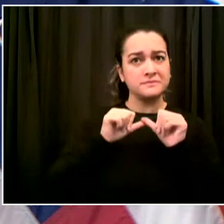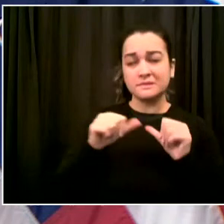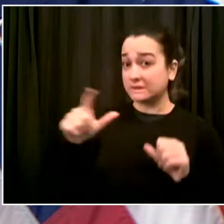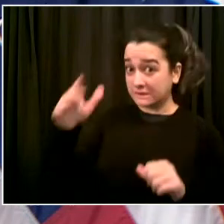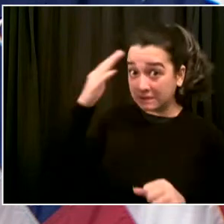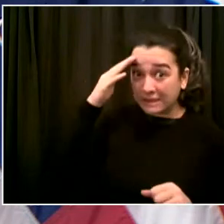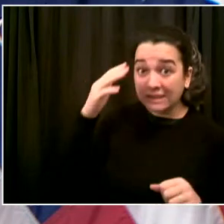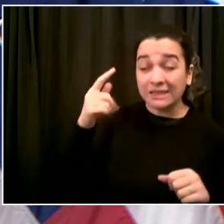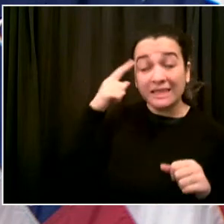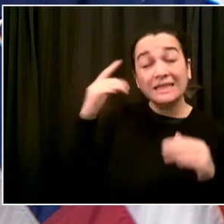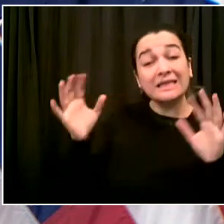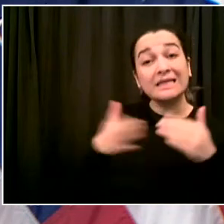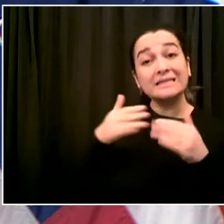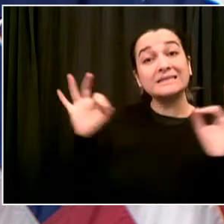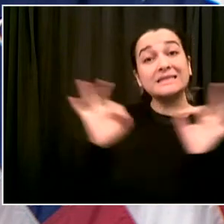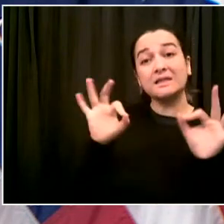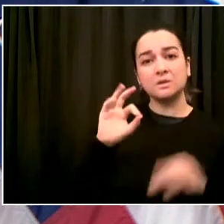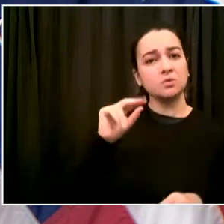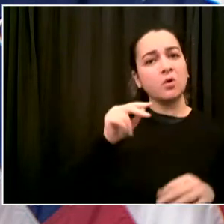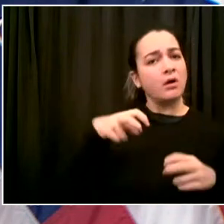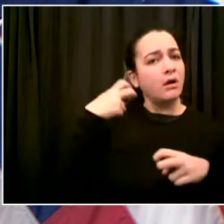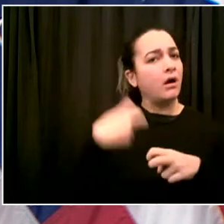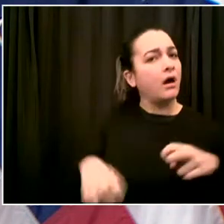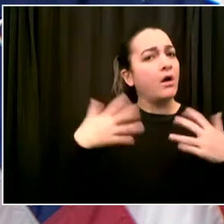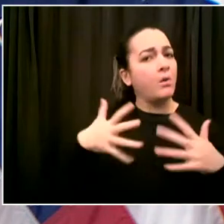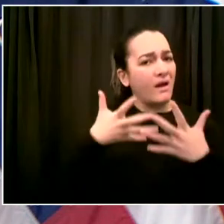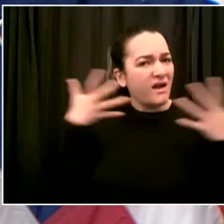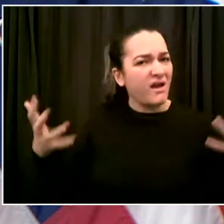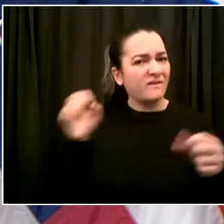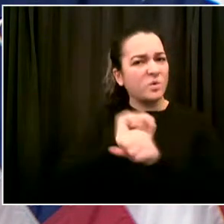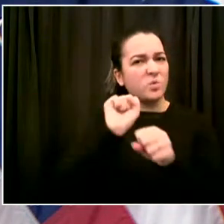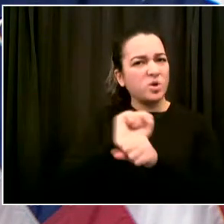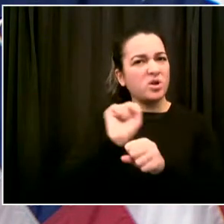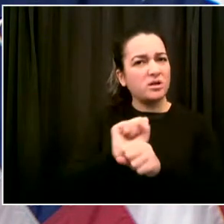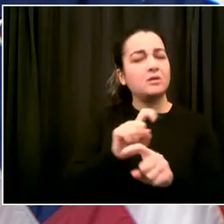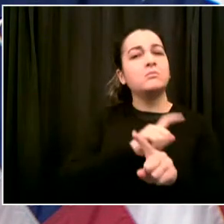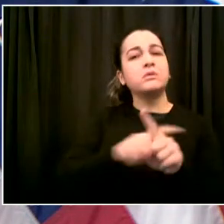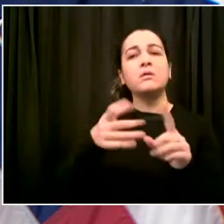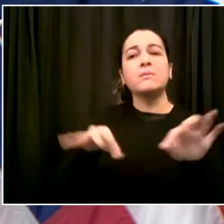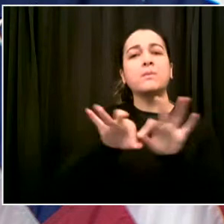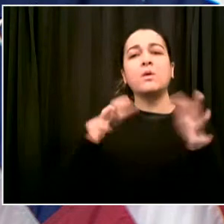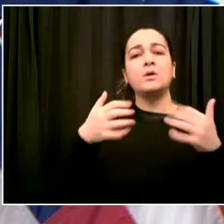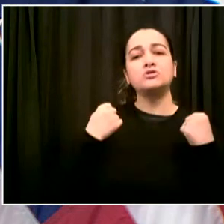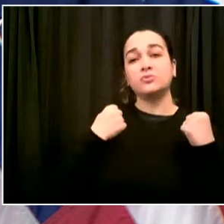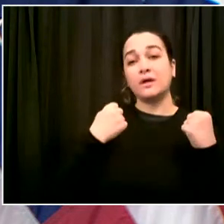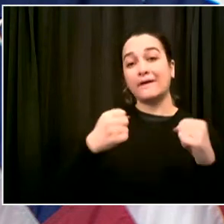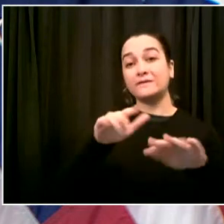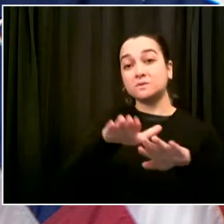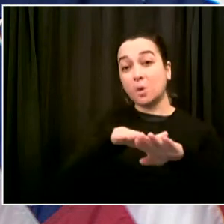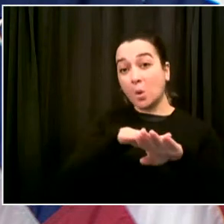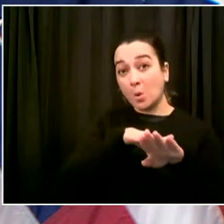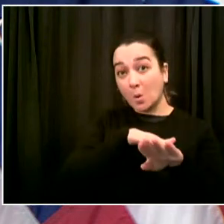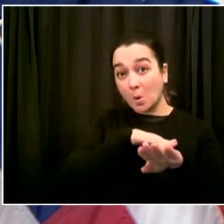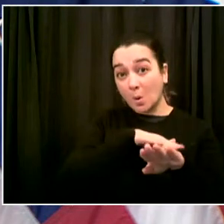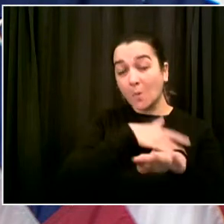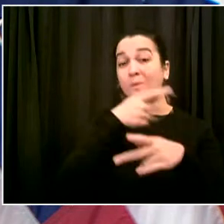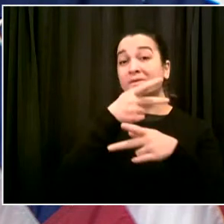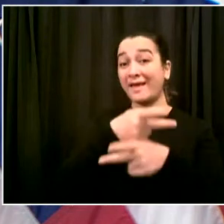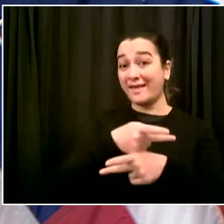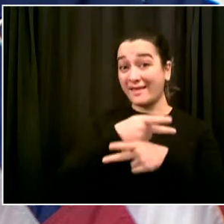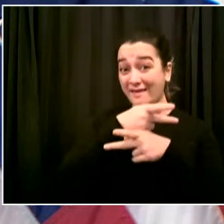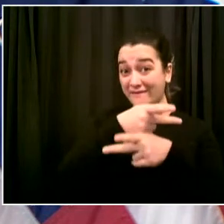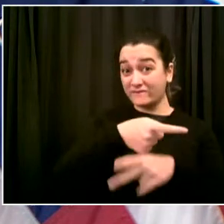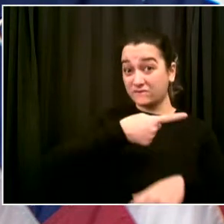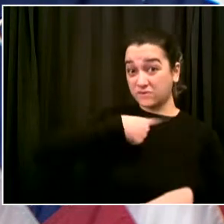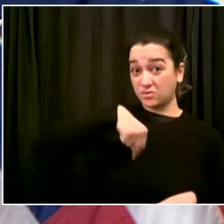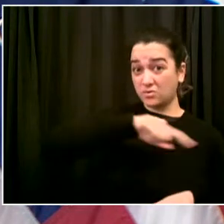slowly, very controlled rate of speed, get our jobs done, go through meticulously, and they'll be okay. But they've trained for this, and